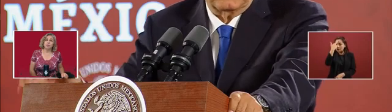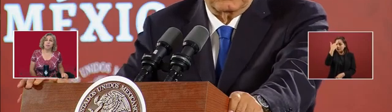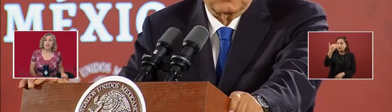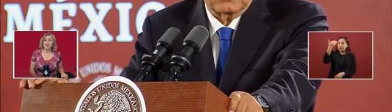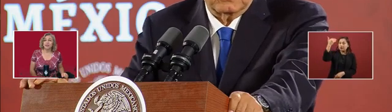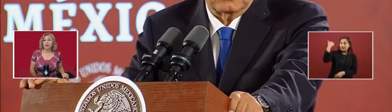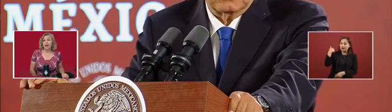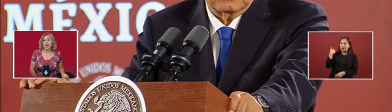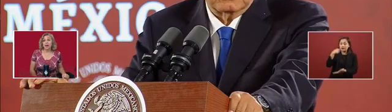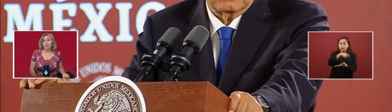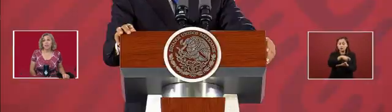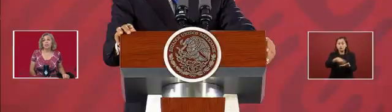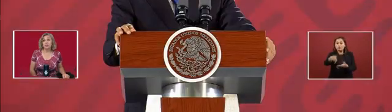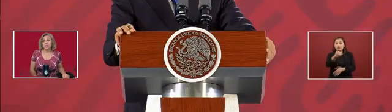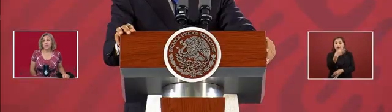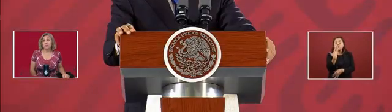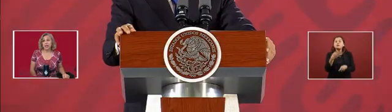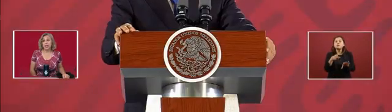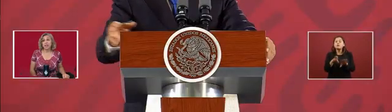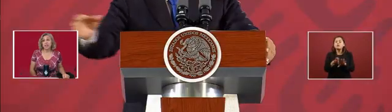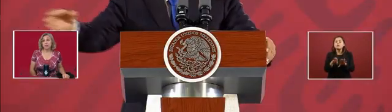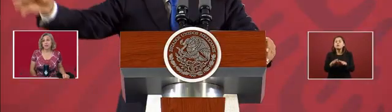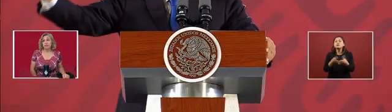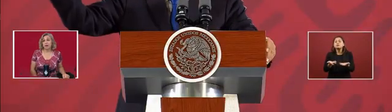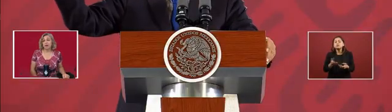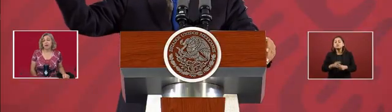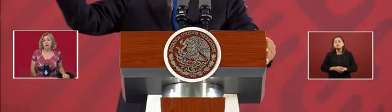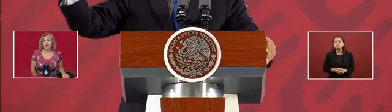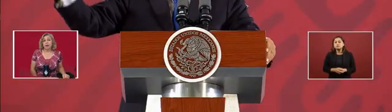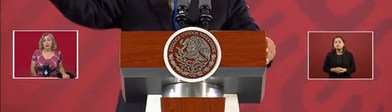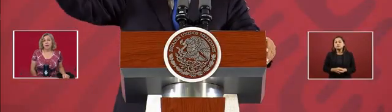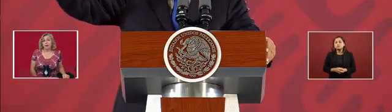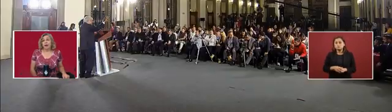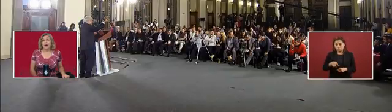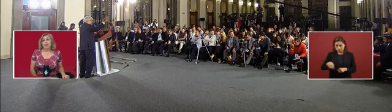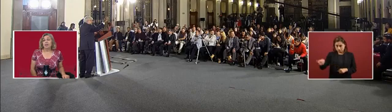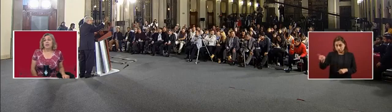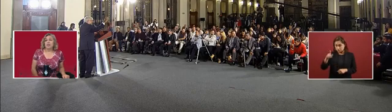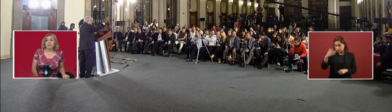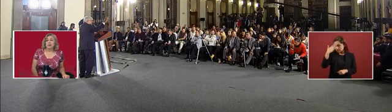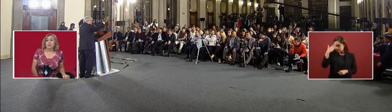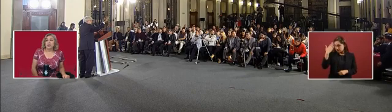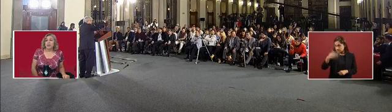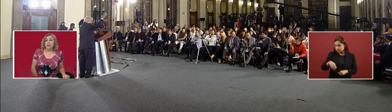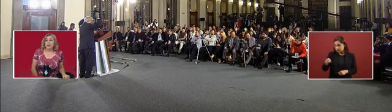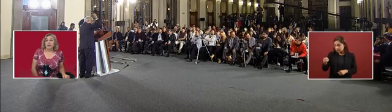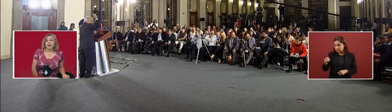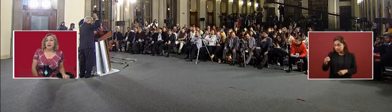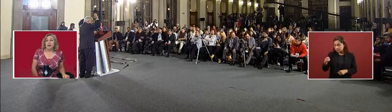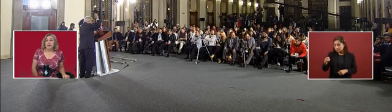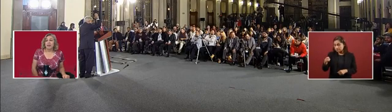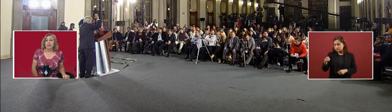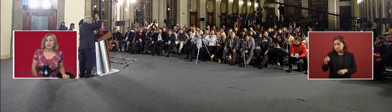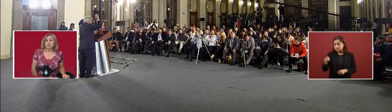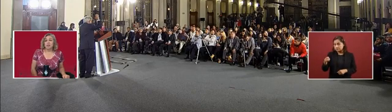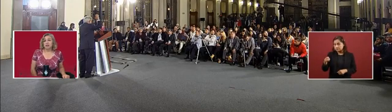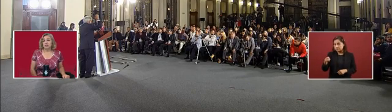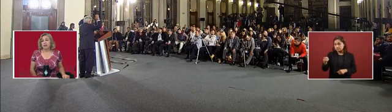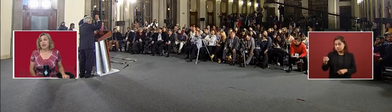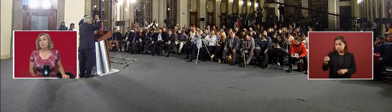And I am confident that they will take this initiative, and I have confidence in